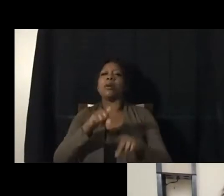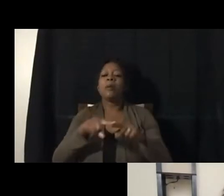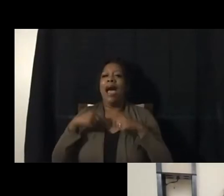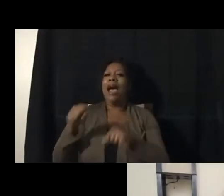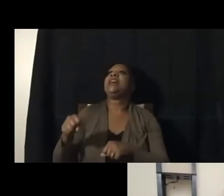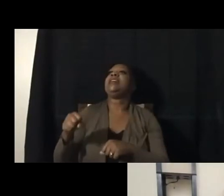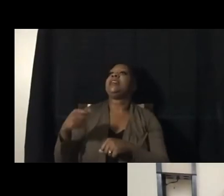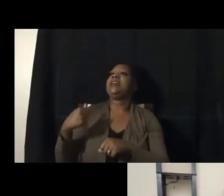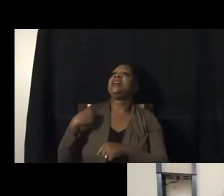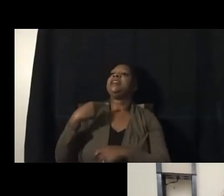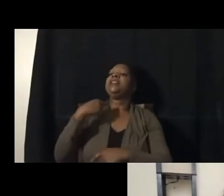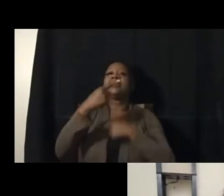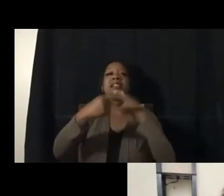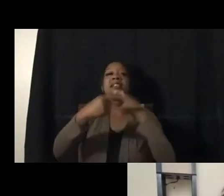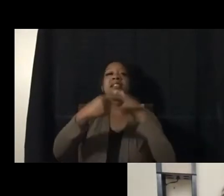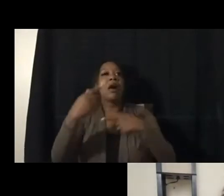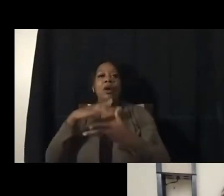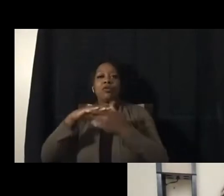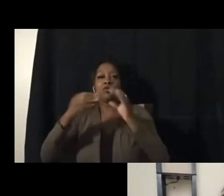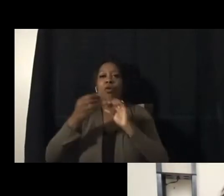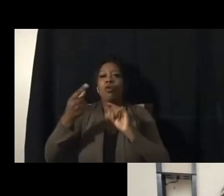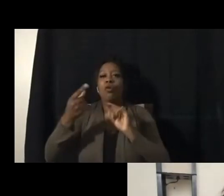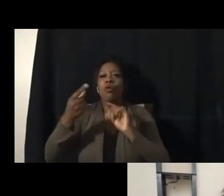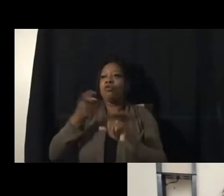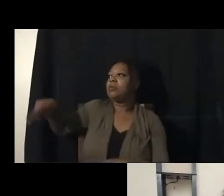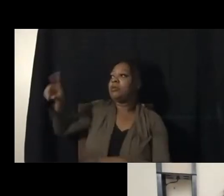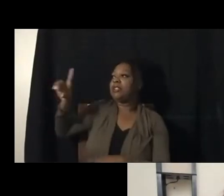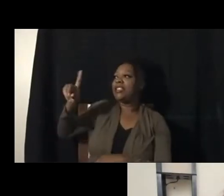that have never seen before.